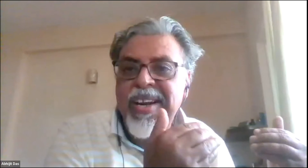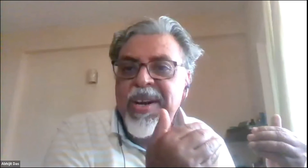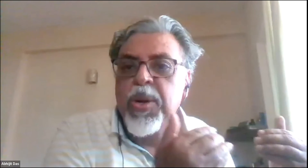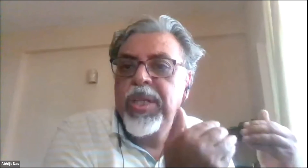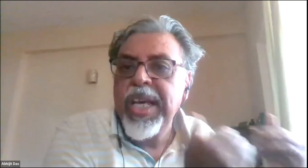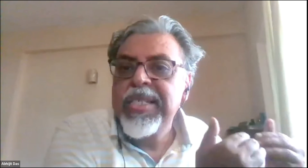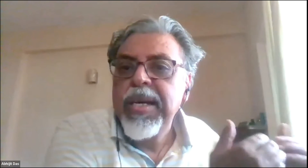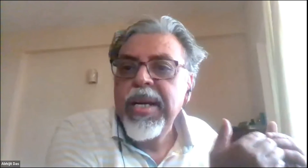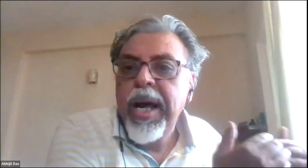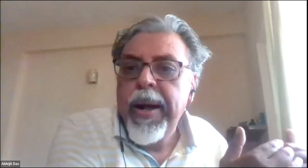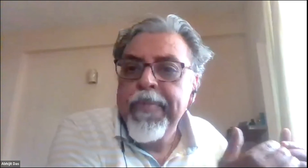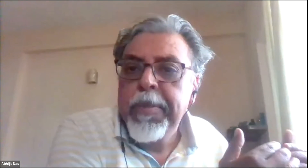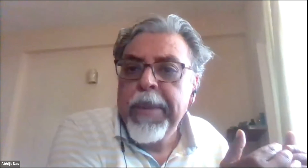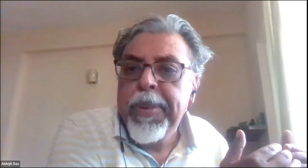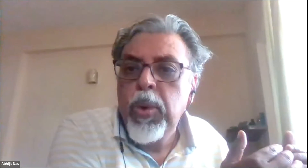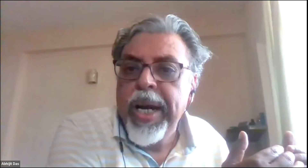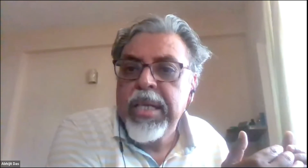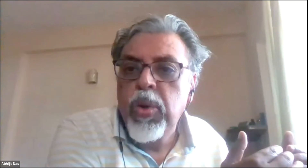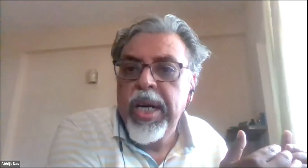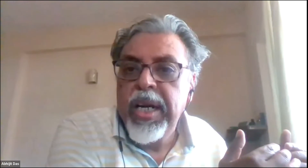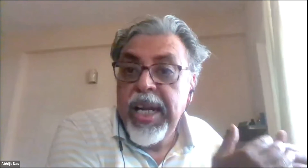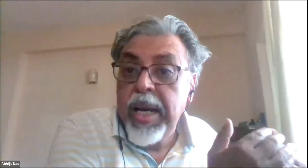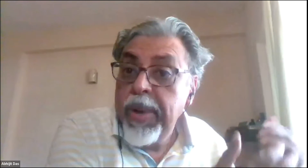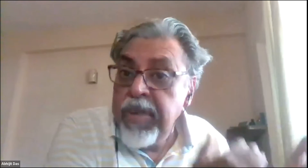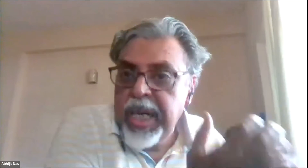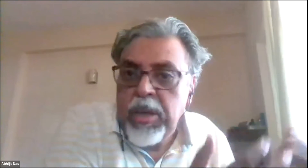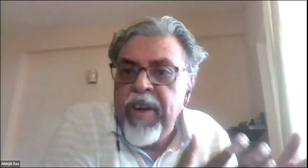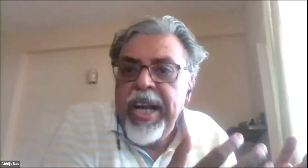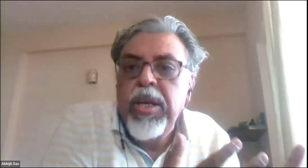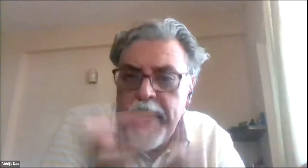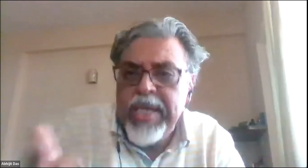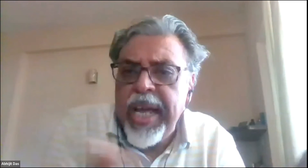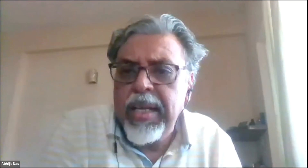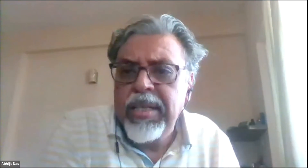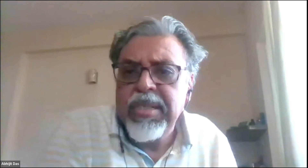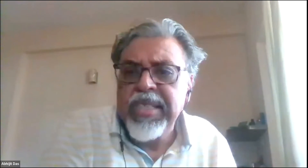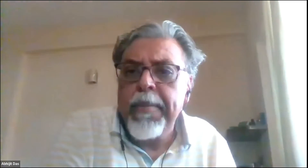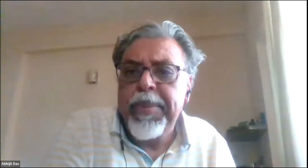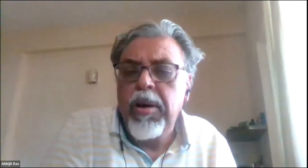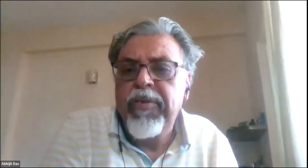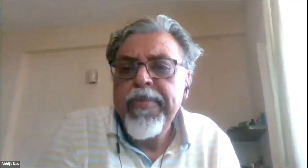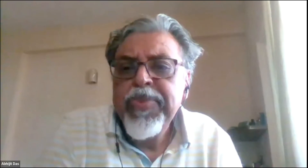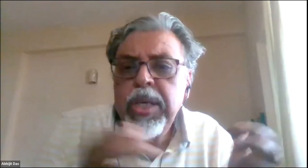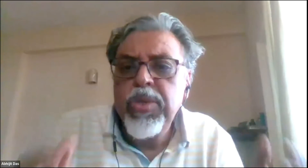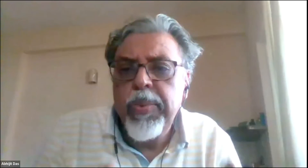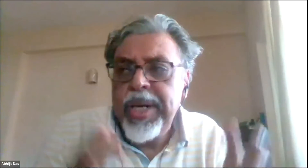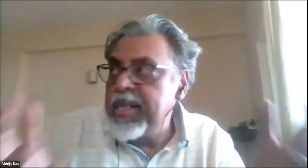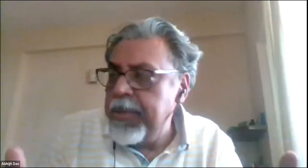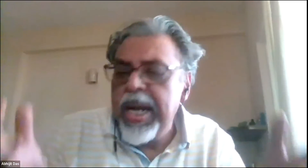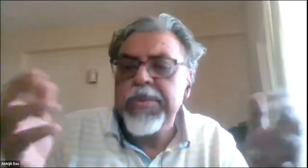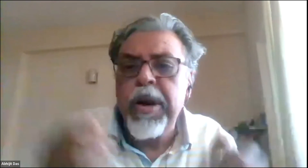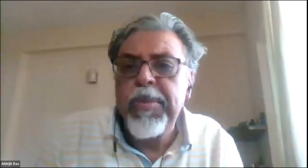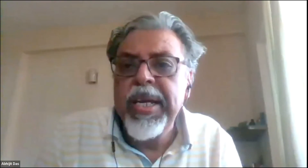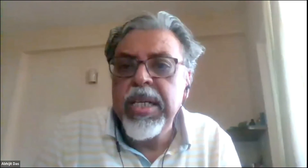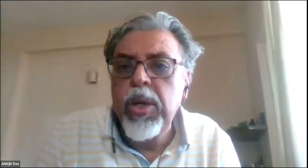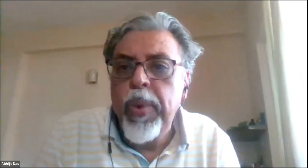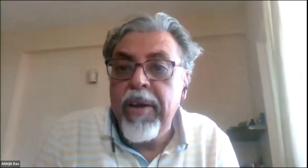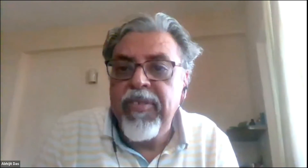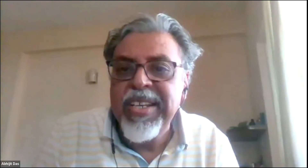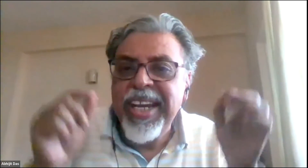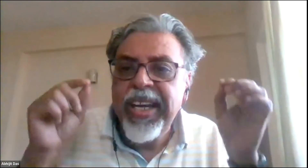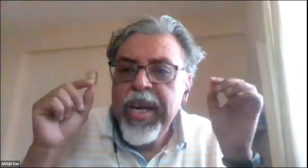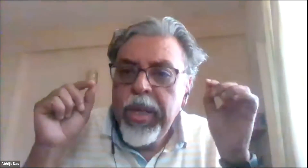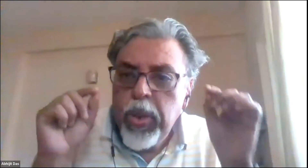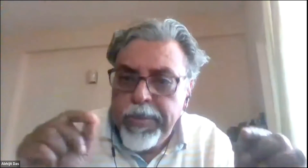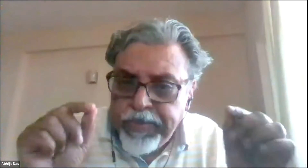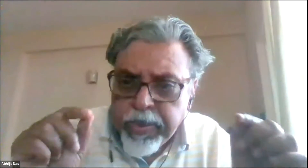listen to these people who were excluded earlier, we need to find new ways. Like this example of using witness seminars probably is a new way